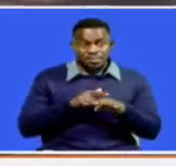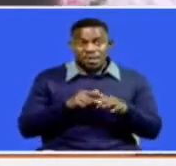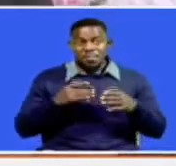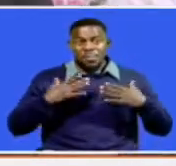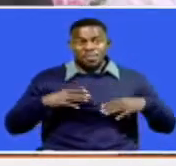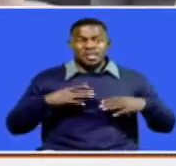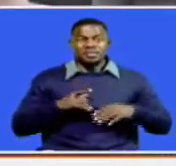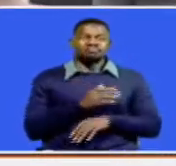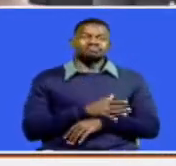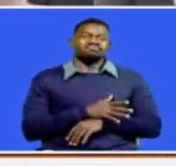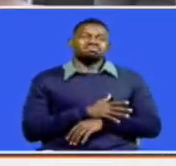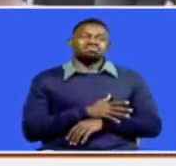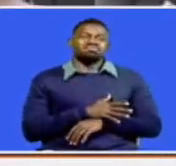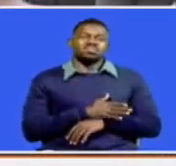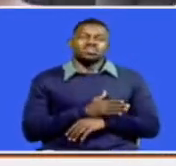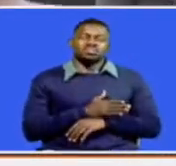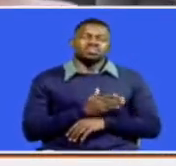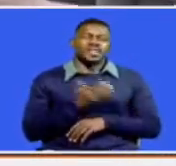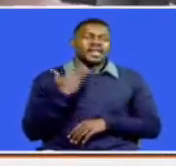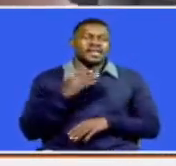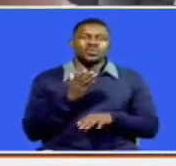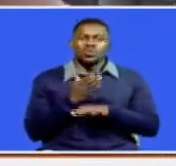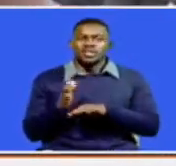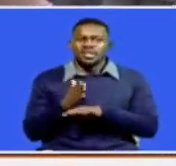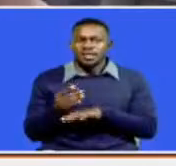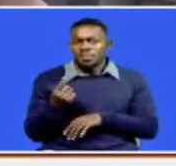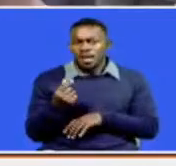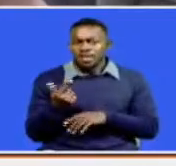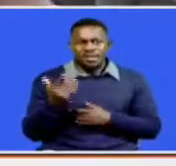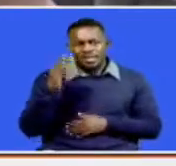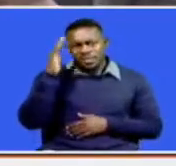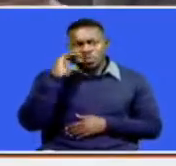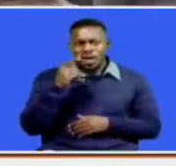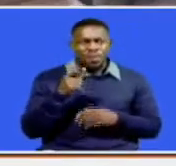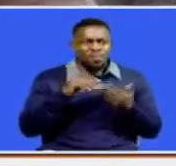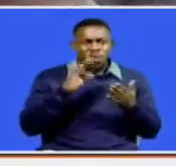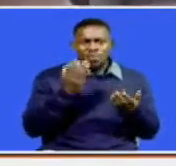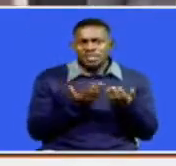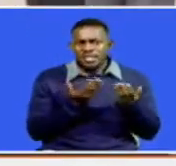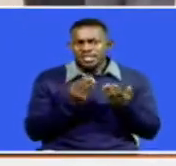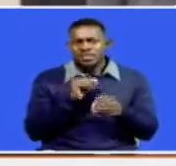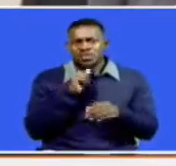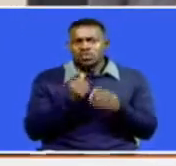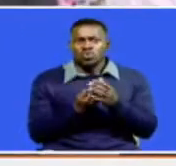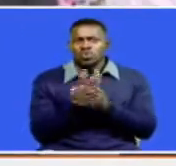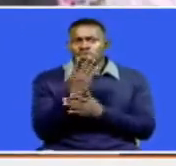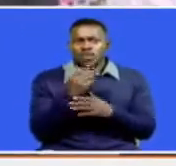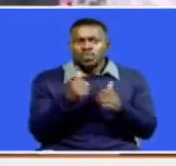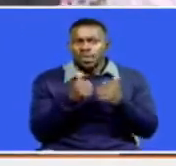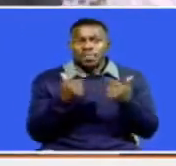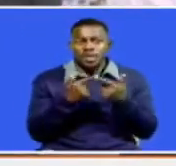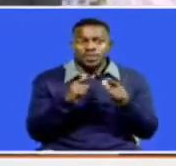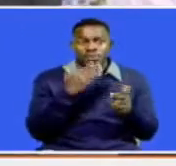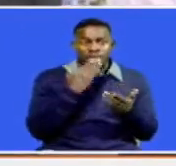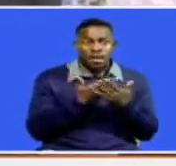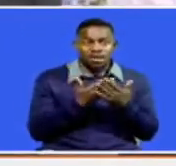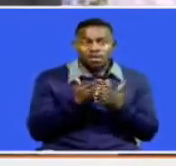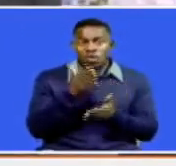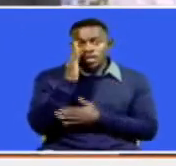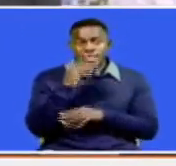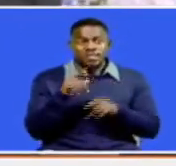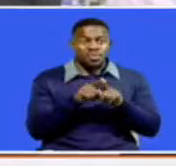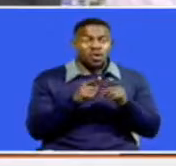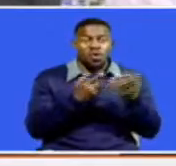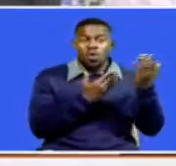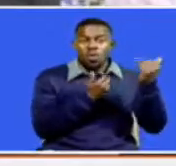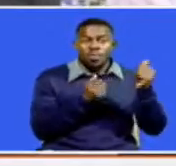of reluctant of spending. That's why business has not been that good, but we thank God, and hopefully this